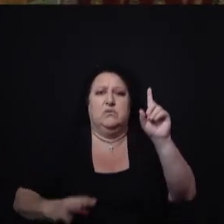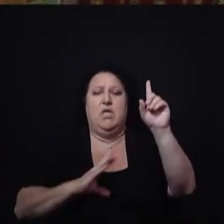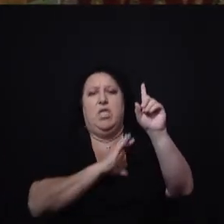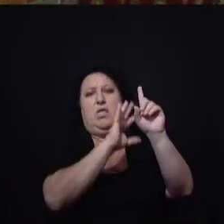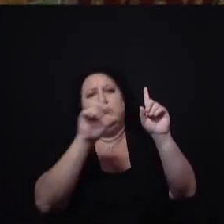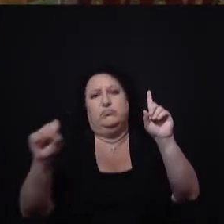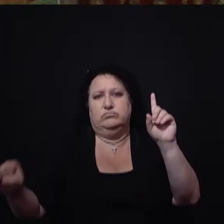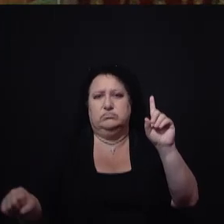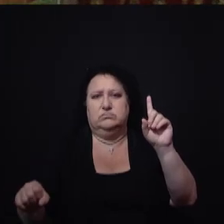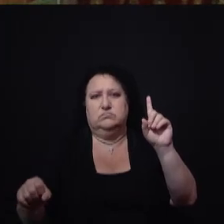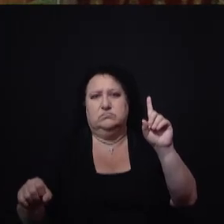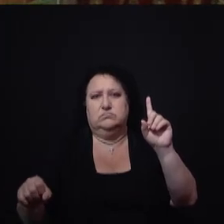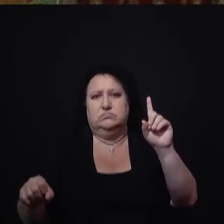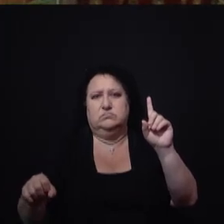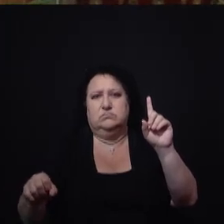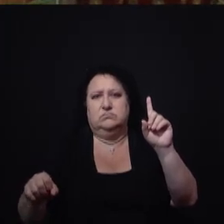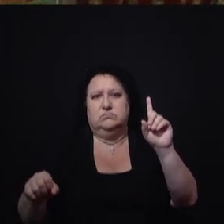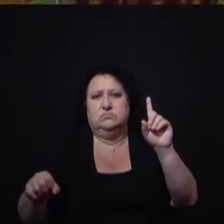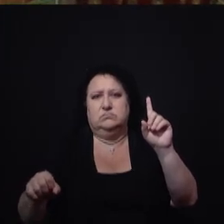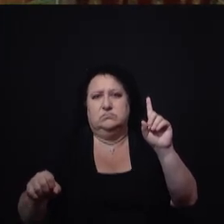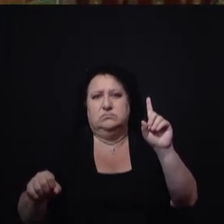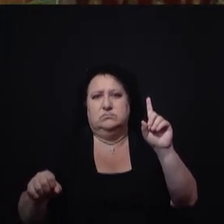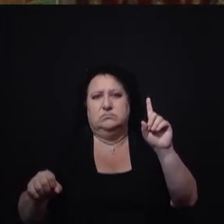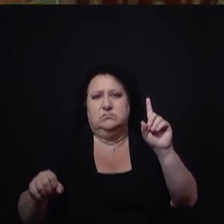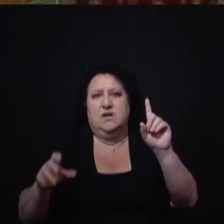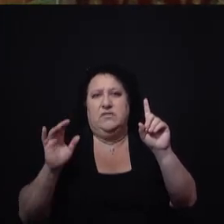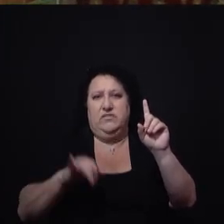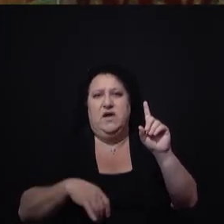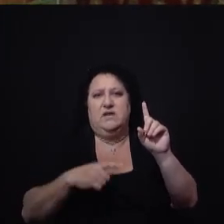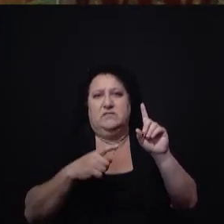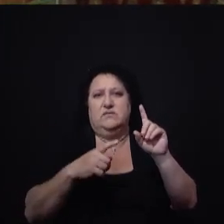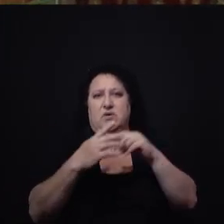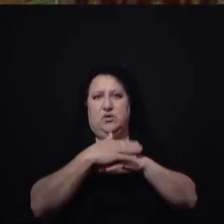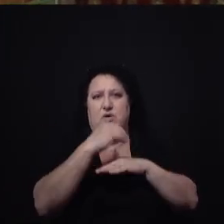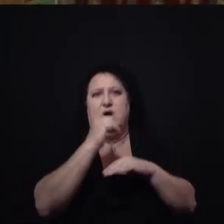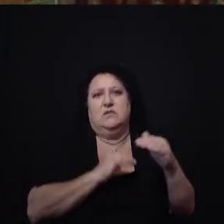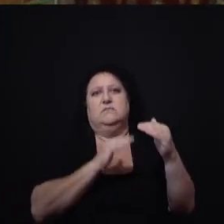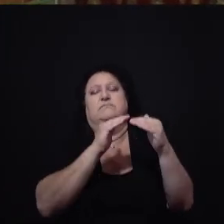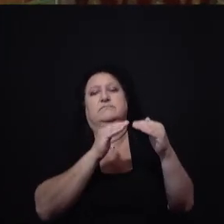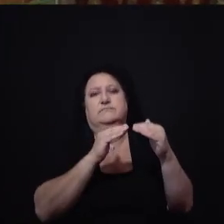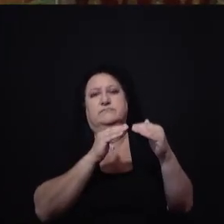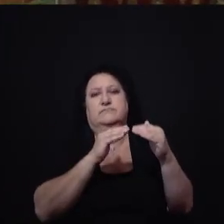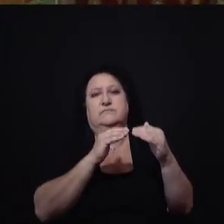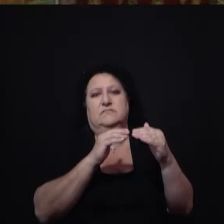God is not mocked, says Paul in Galatians.